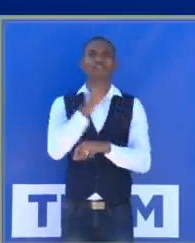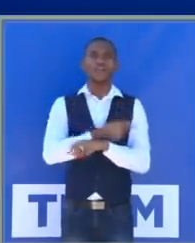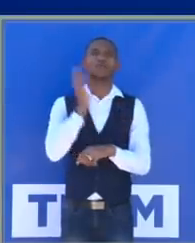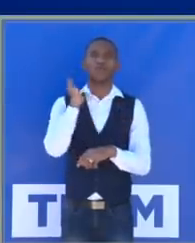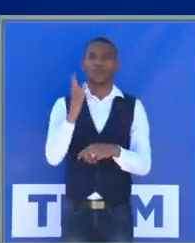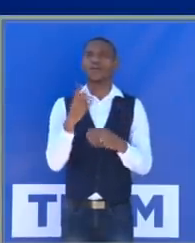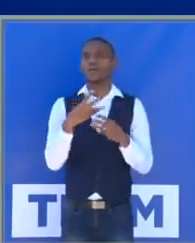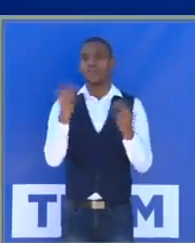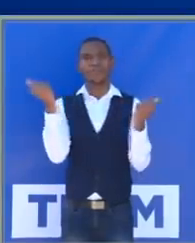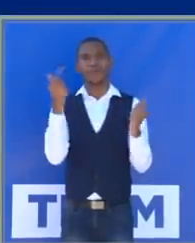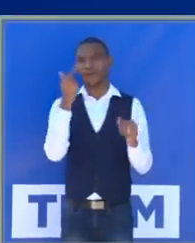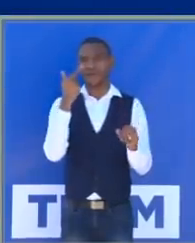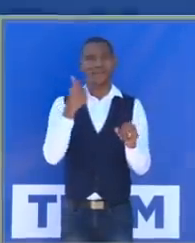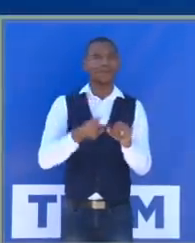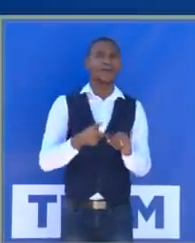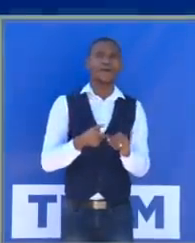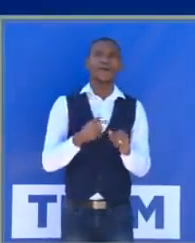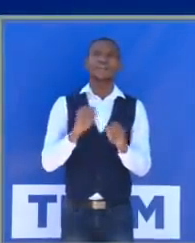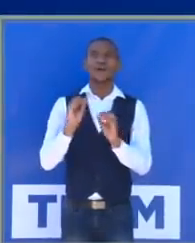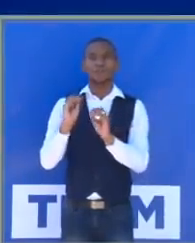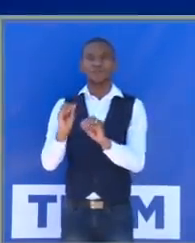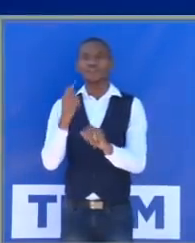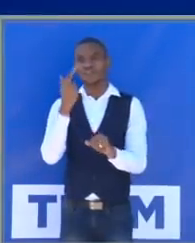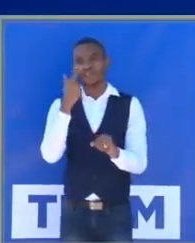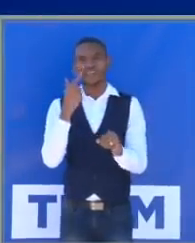of diesel. They are putting diesel